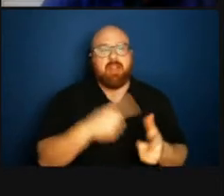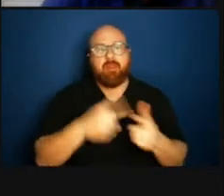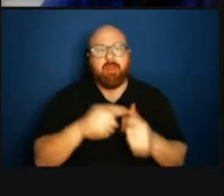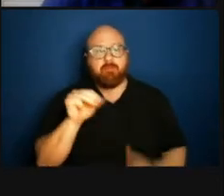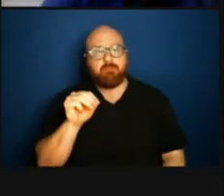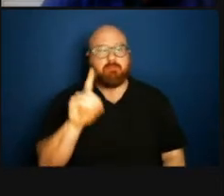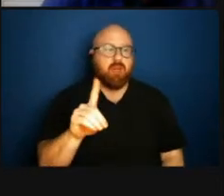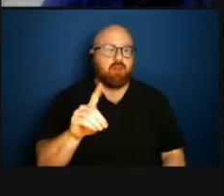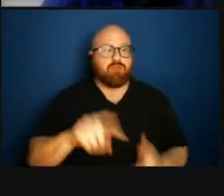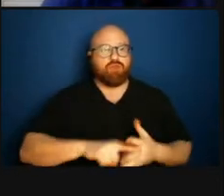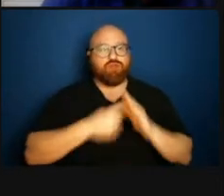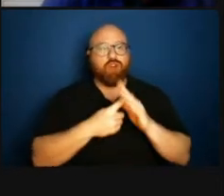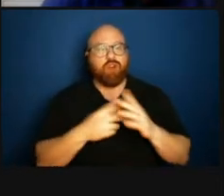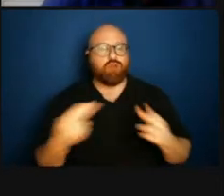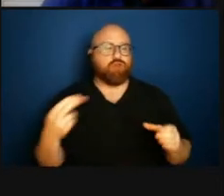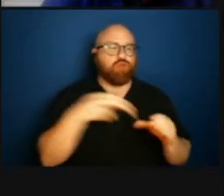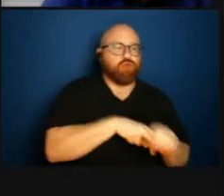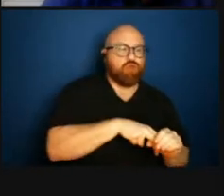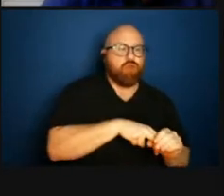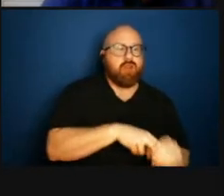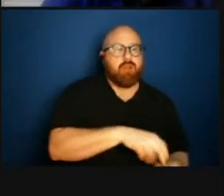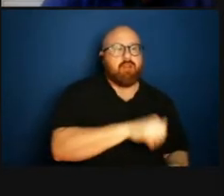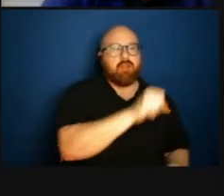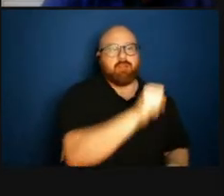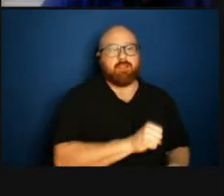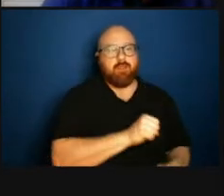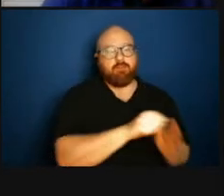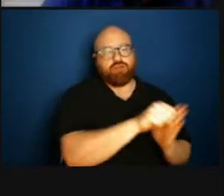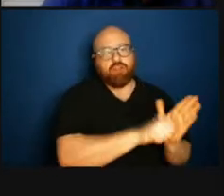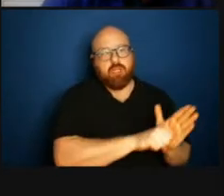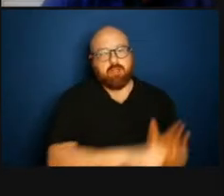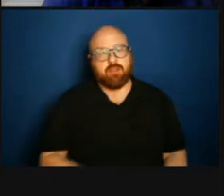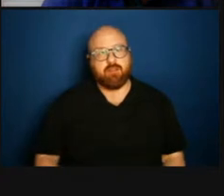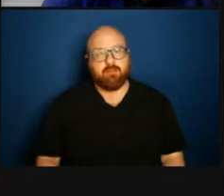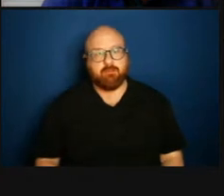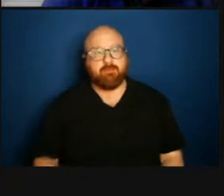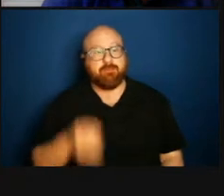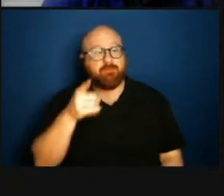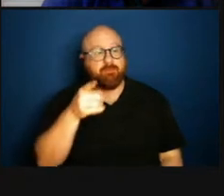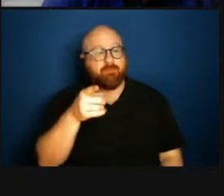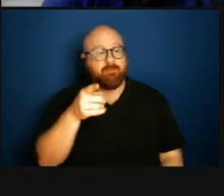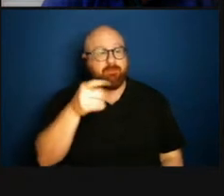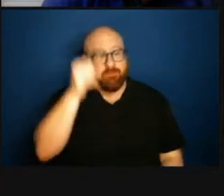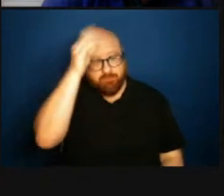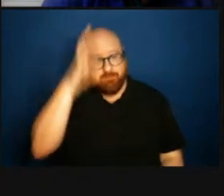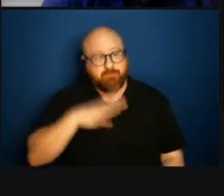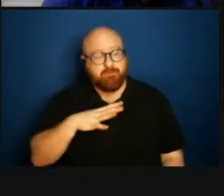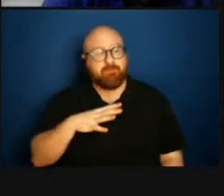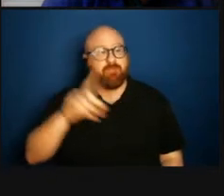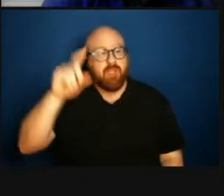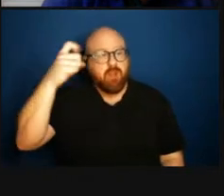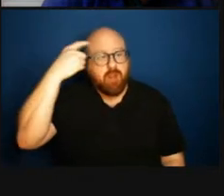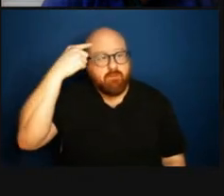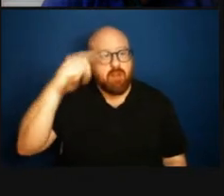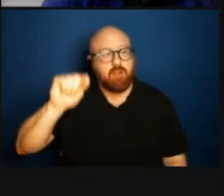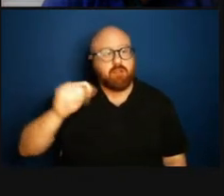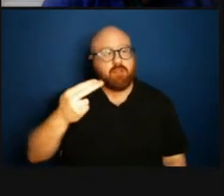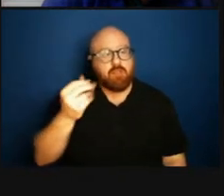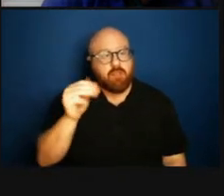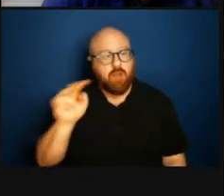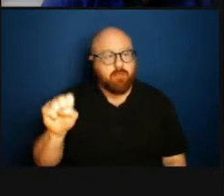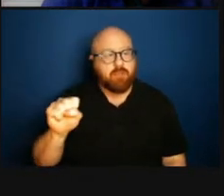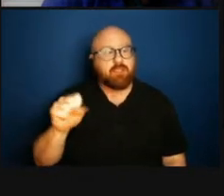Here's the unlikely hero I mentioned earlier, the know-nothing slave-owning Governor Thomas Holliday Hicks from Dorchester